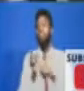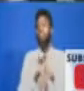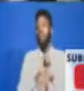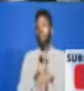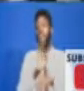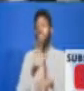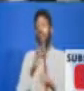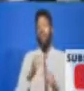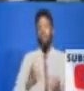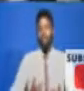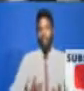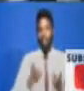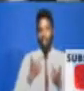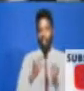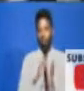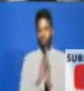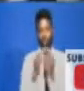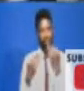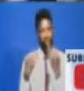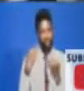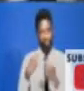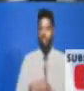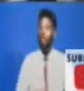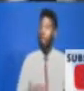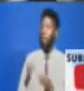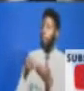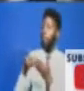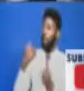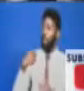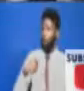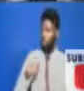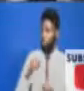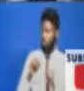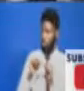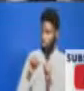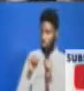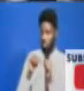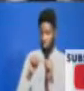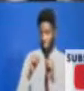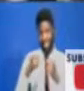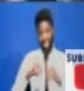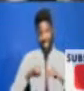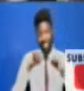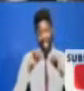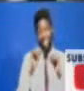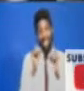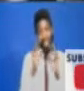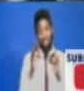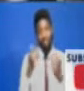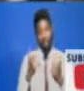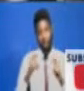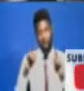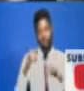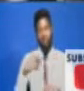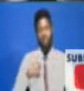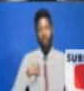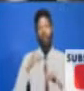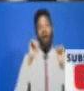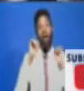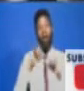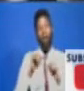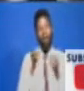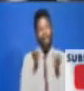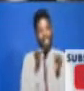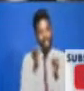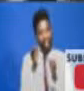Before I proceed, Mr. Chairman, if you may allow me, let me clarify that I